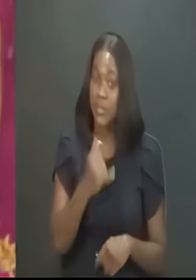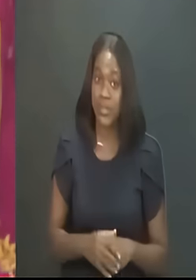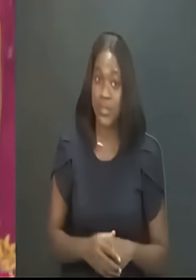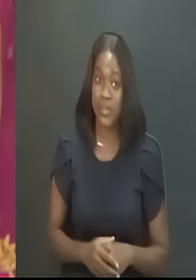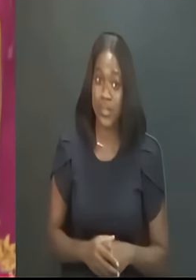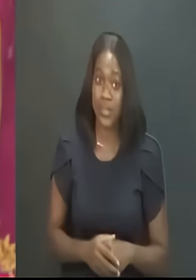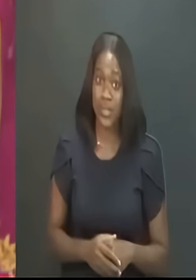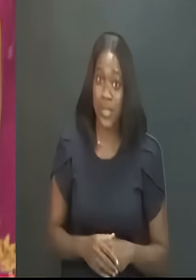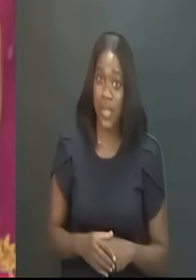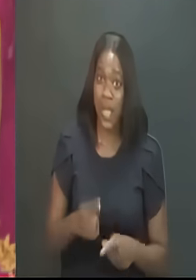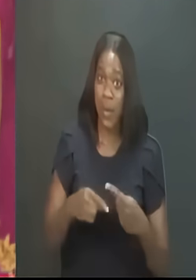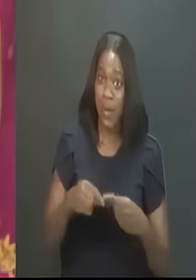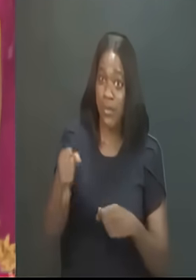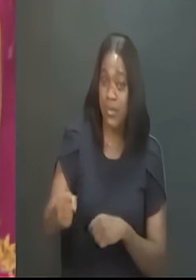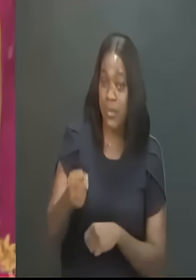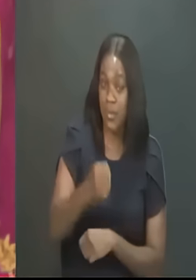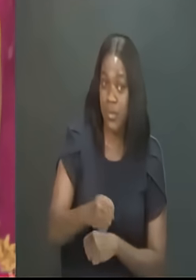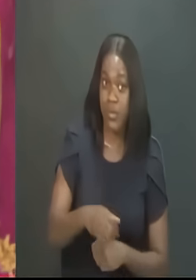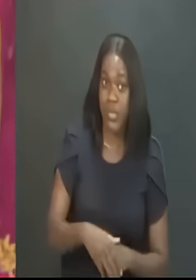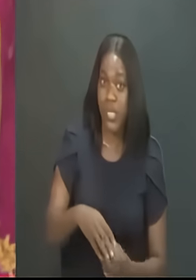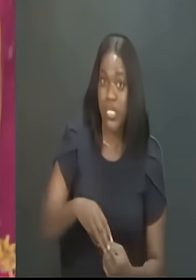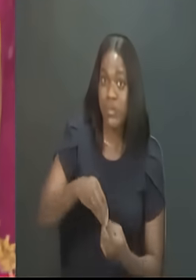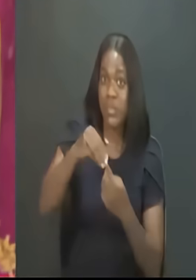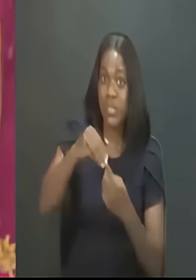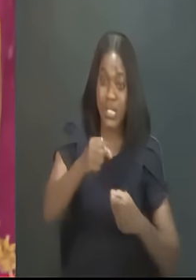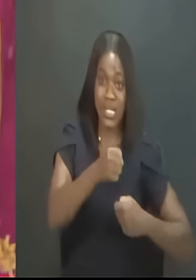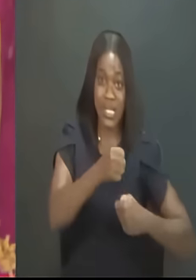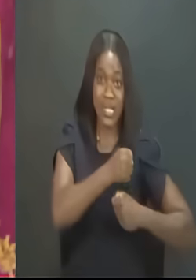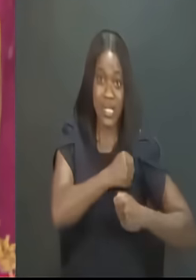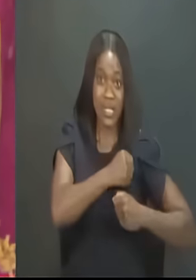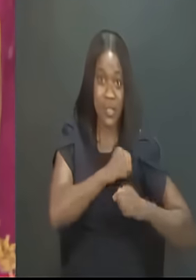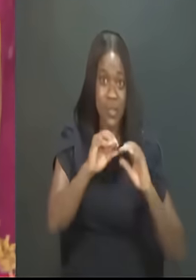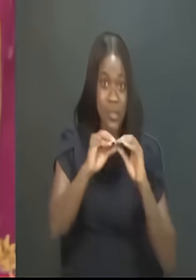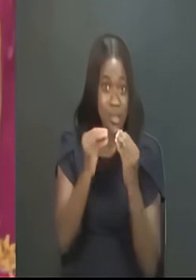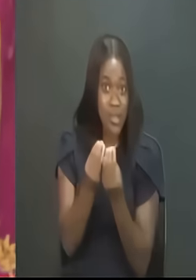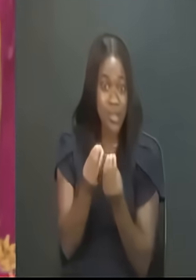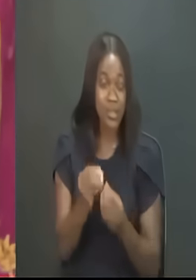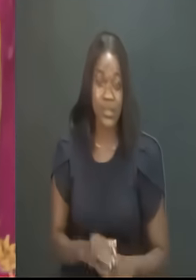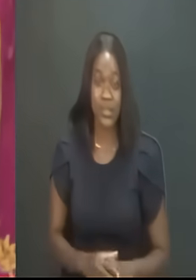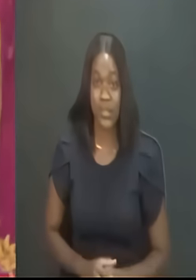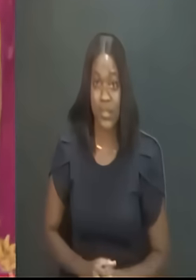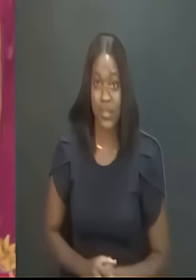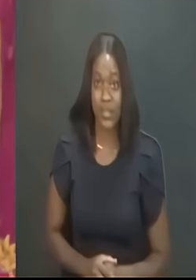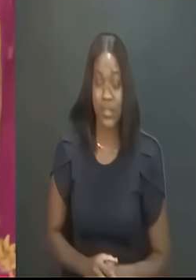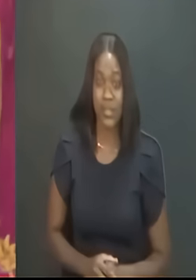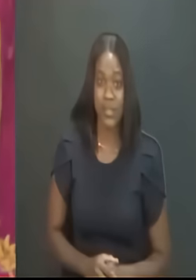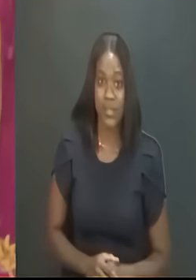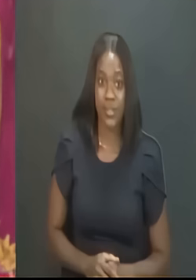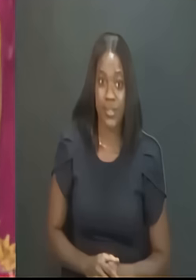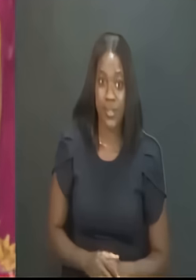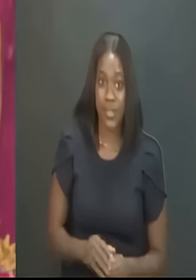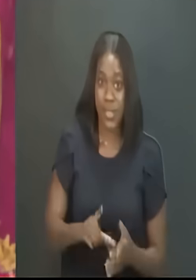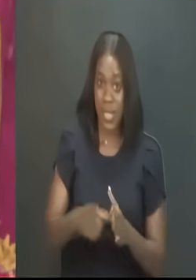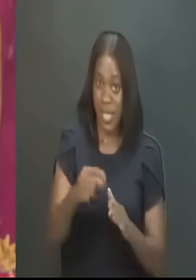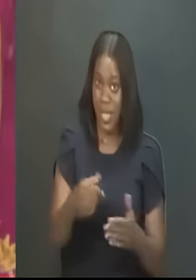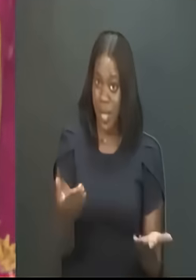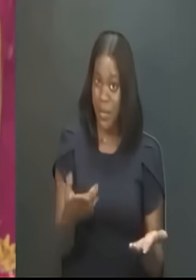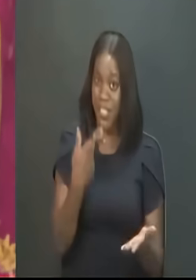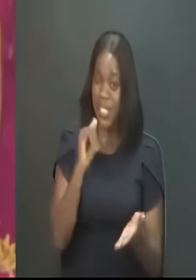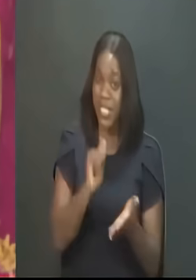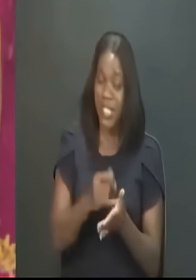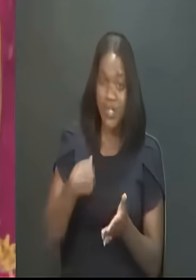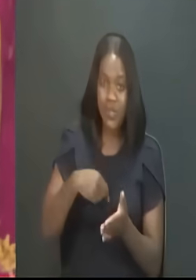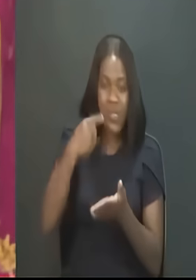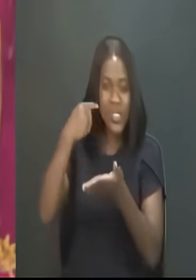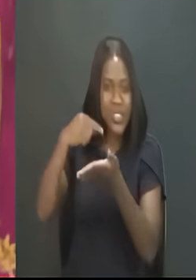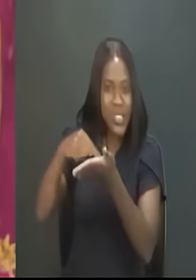relation to recruitment, especially to security agencies. and you come to this chamber and say we should investigate the removal of